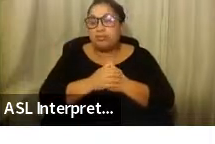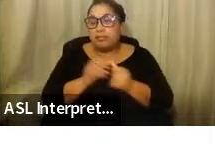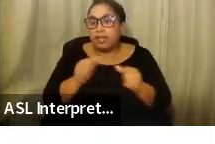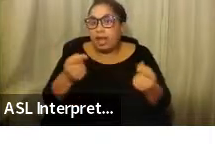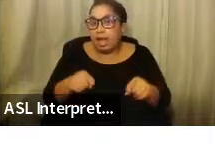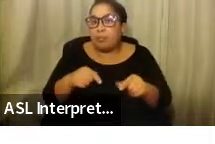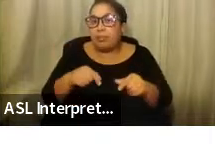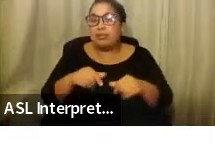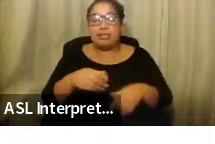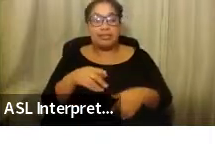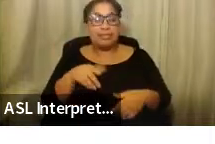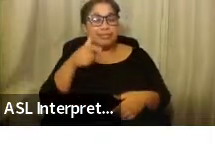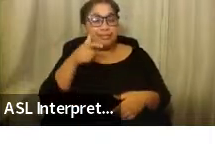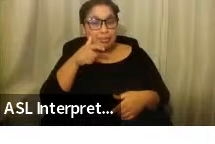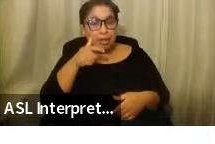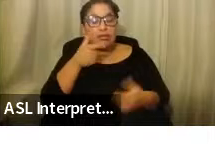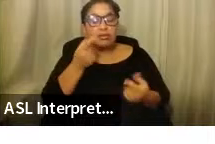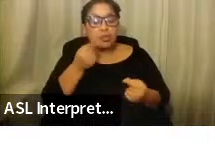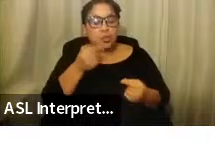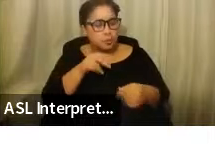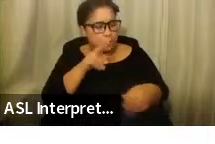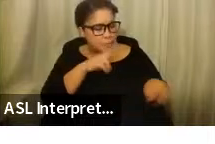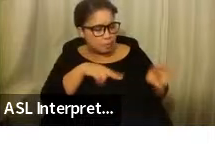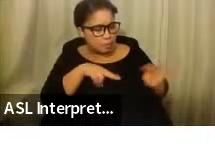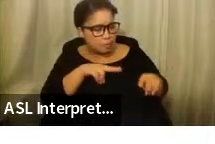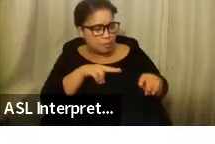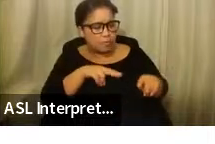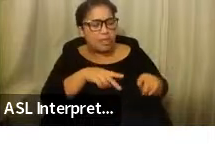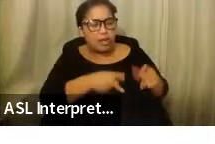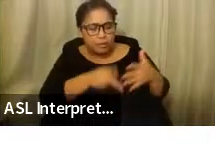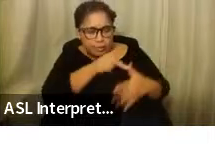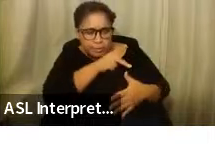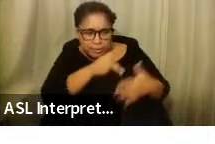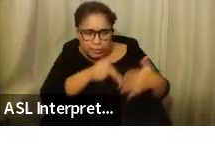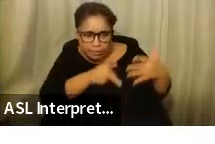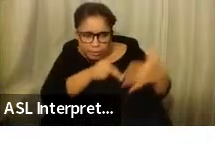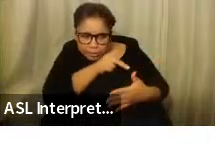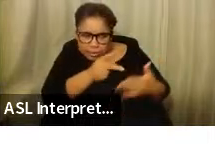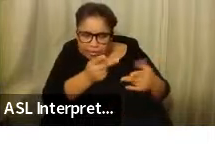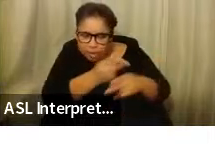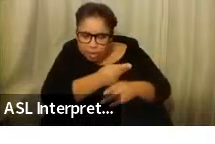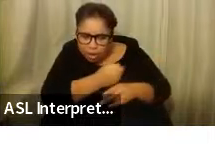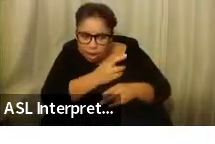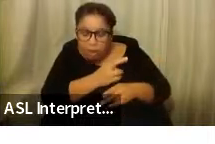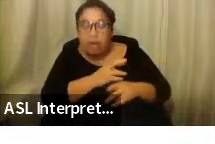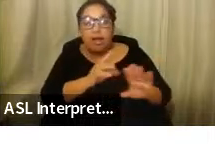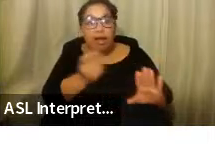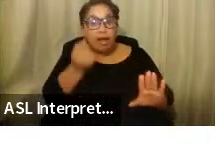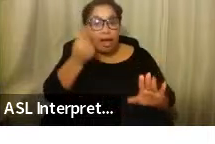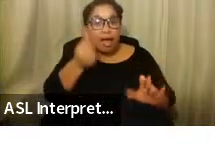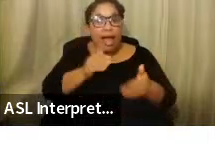by dispatch. But then there would be follow-up care. What we envision is,